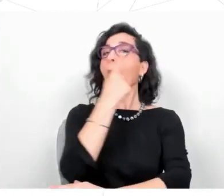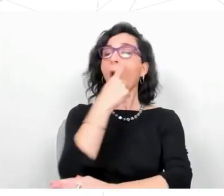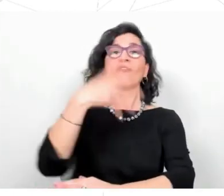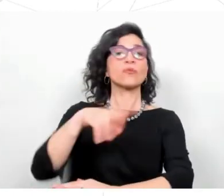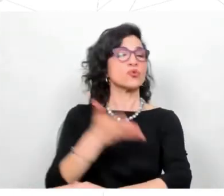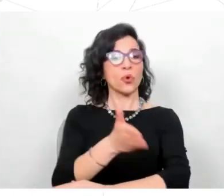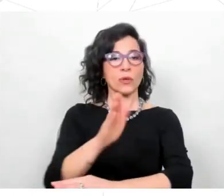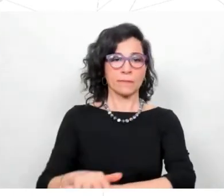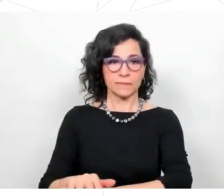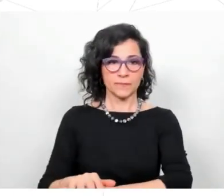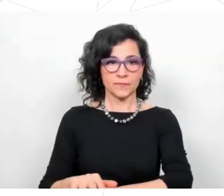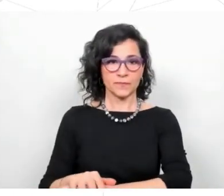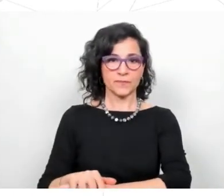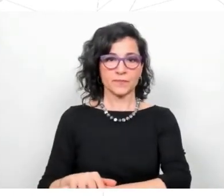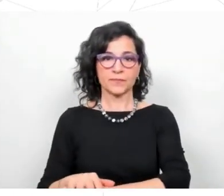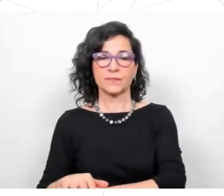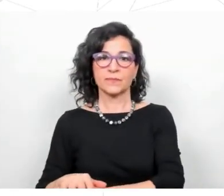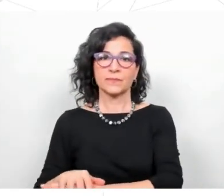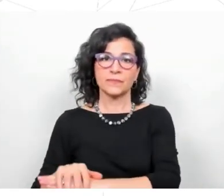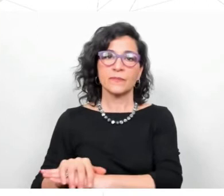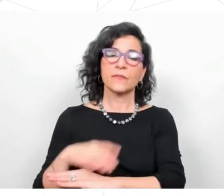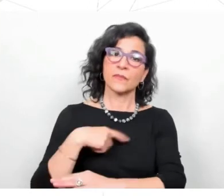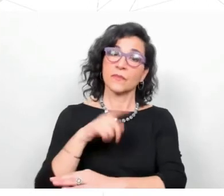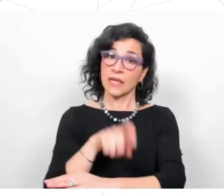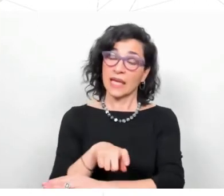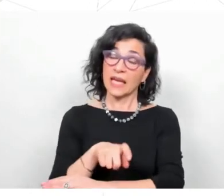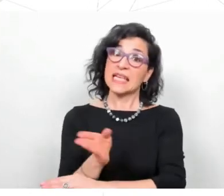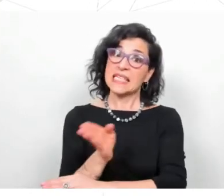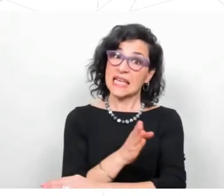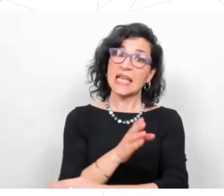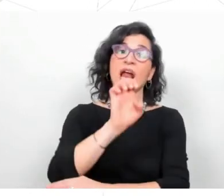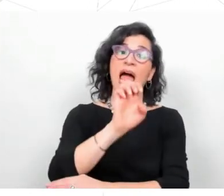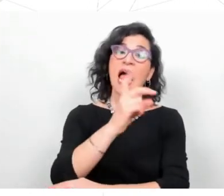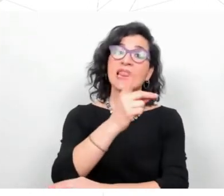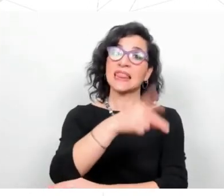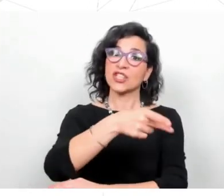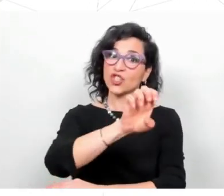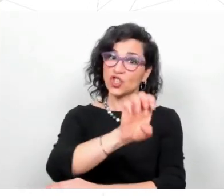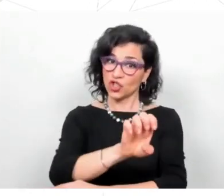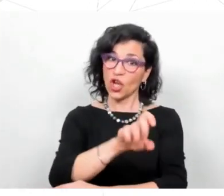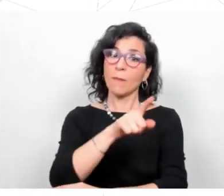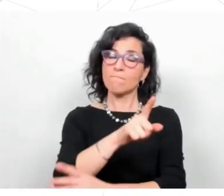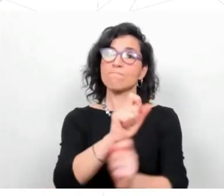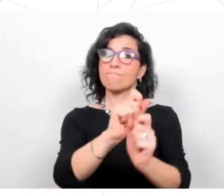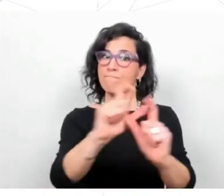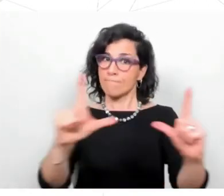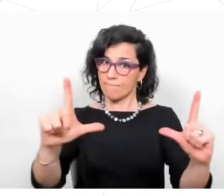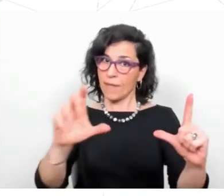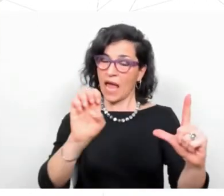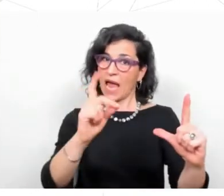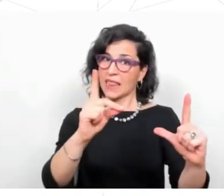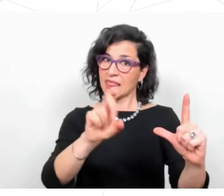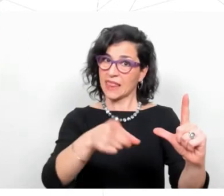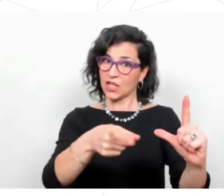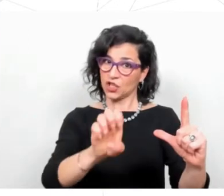address bar because of where the tools are positioned. So I'm actually going to go over here and move the toolbar to the bottom. I'm going